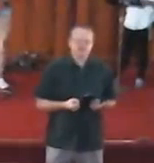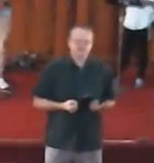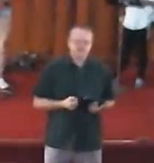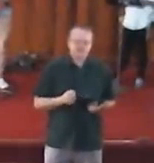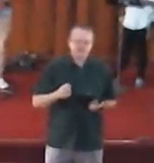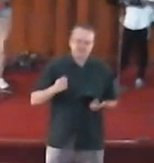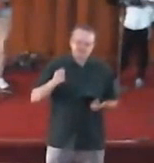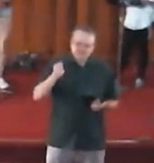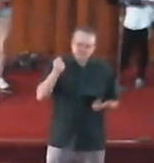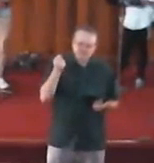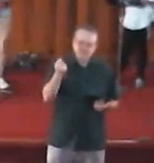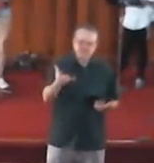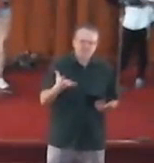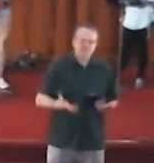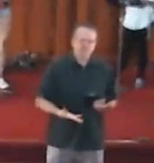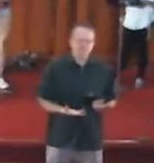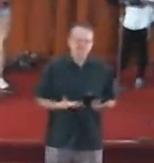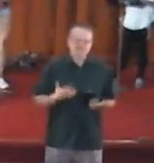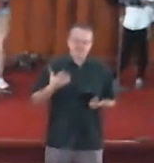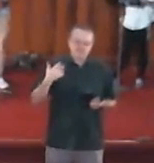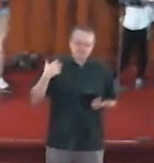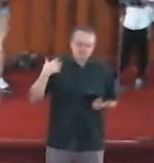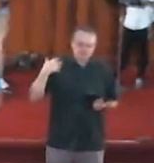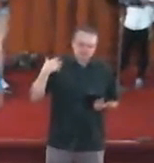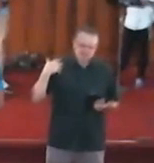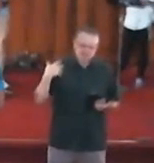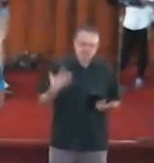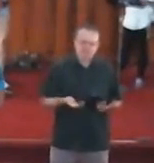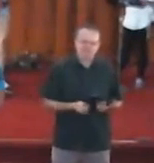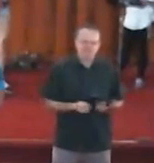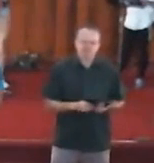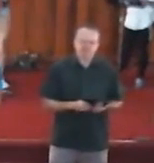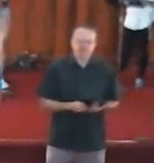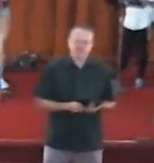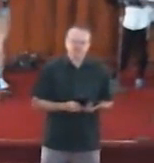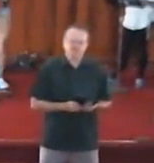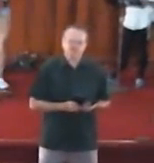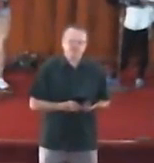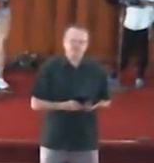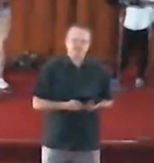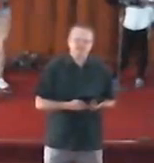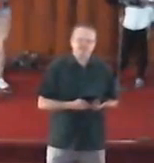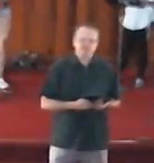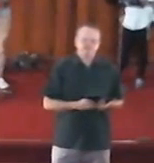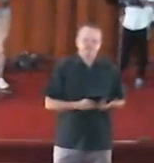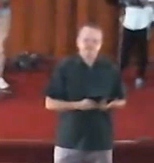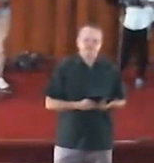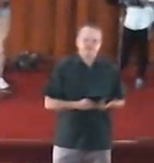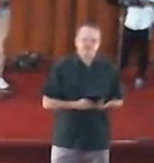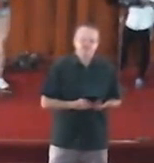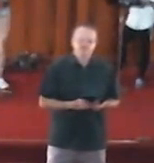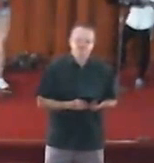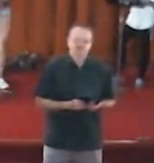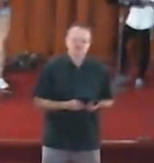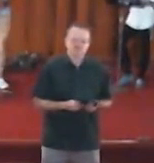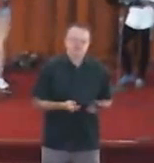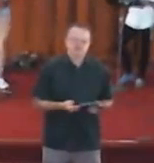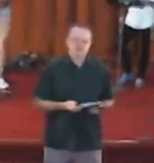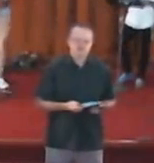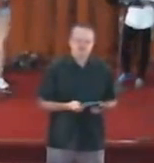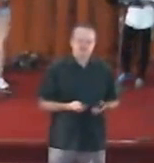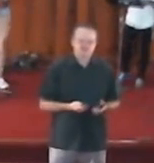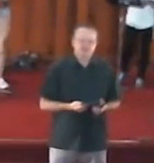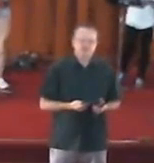Señor, y abrimos ese tubo para que tú fluyas de nuevo en nuestro corazón. And those experiences that